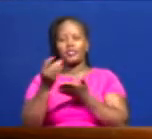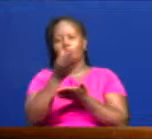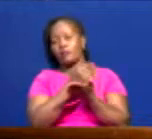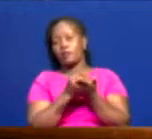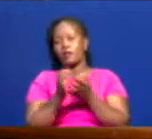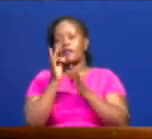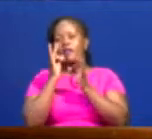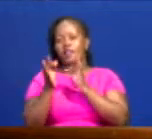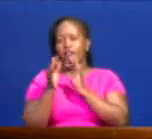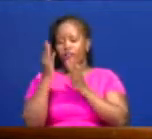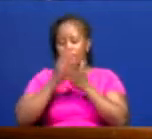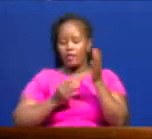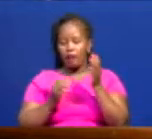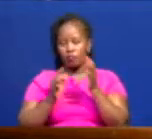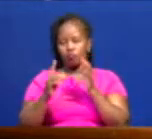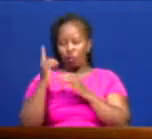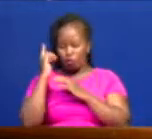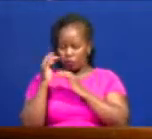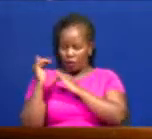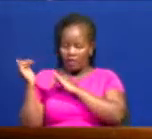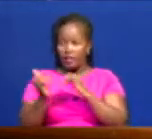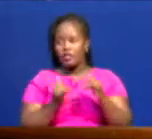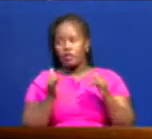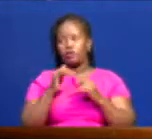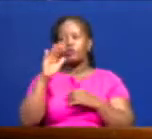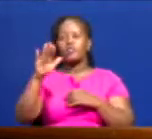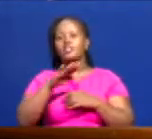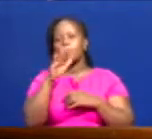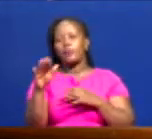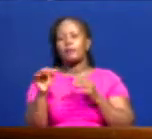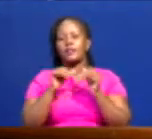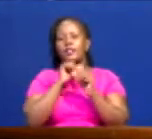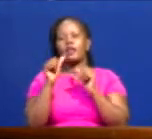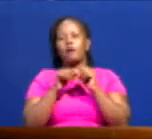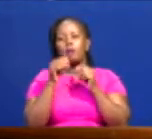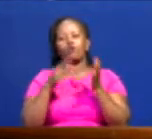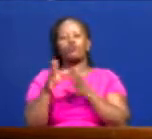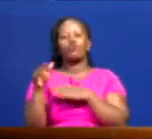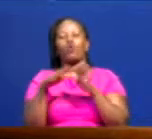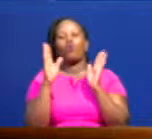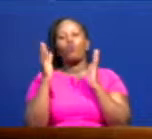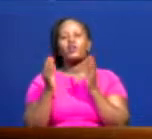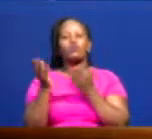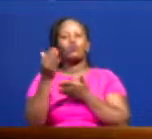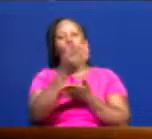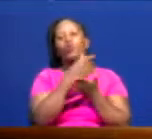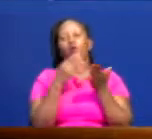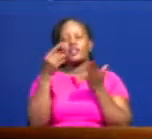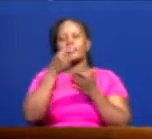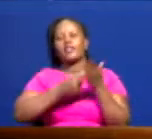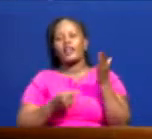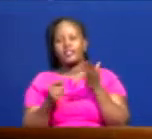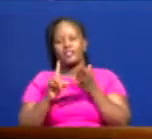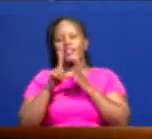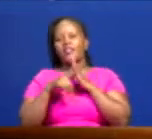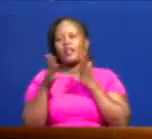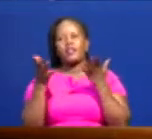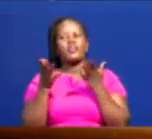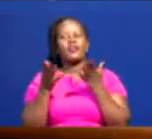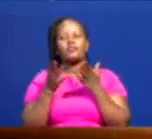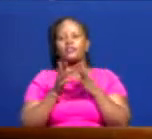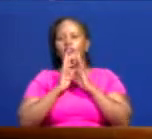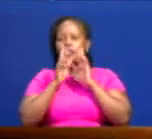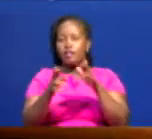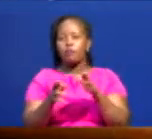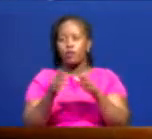Parliament. Yes, they have argued that they introduced the estimates of revenue in Parliament, but then they disappear. Even the report, which